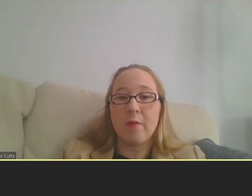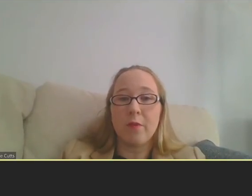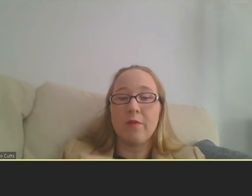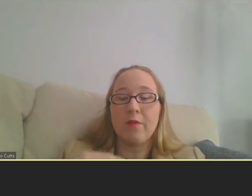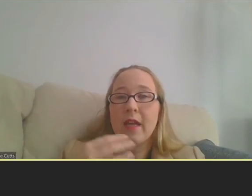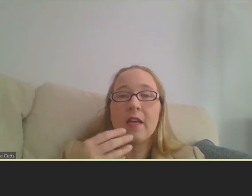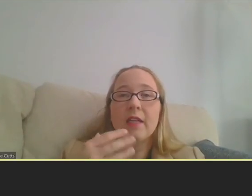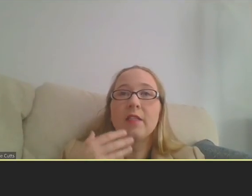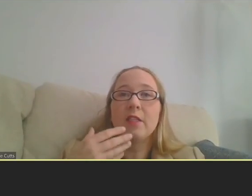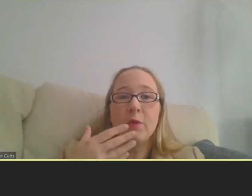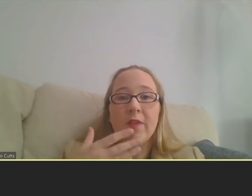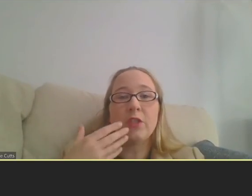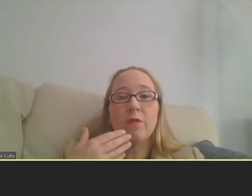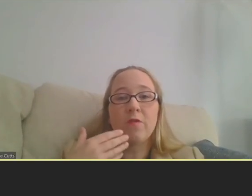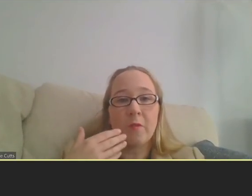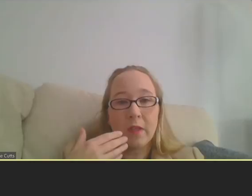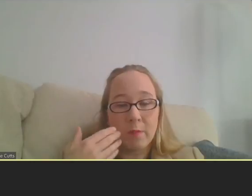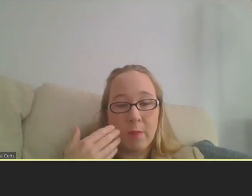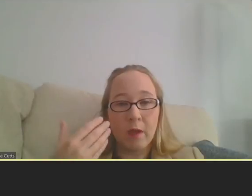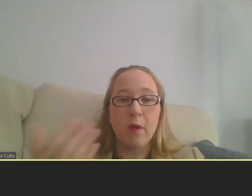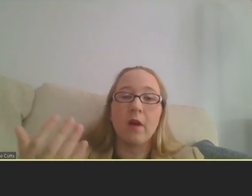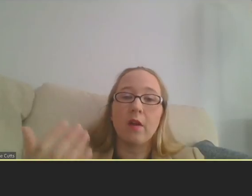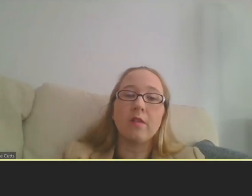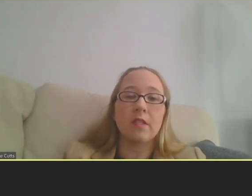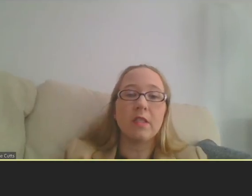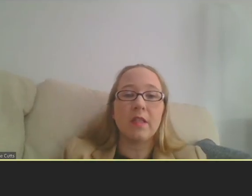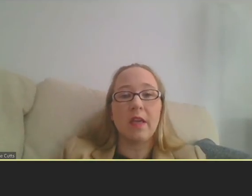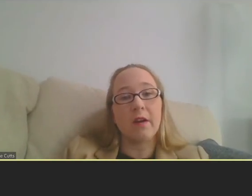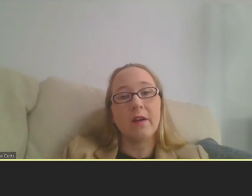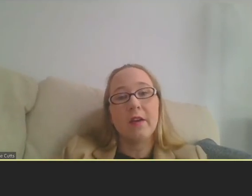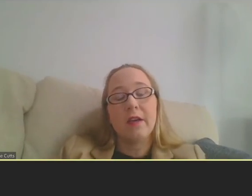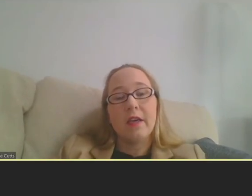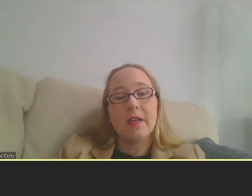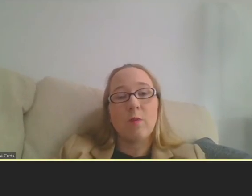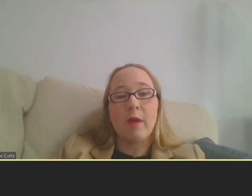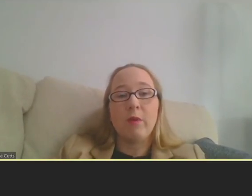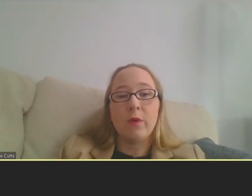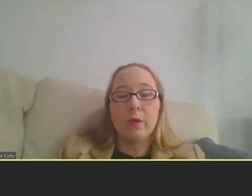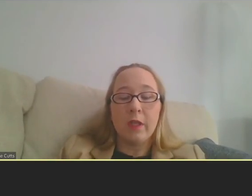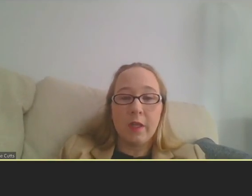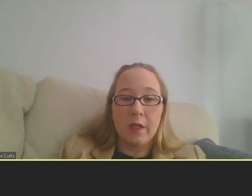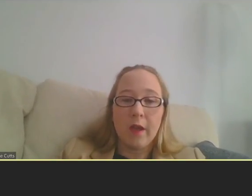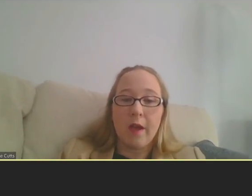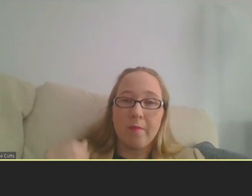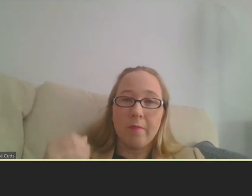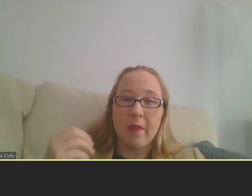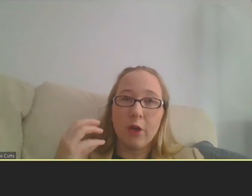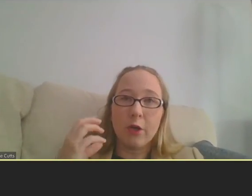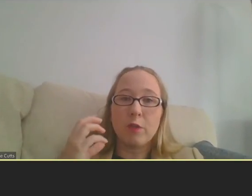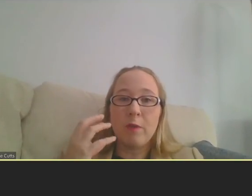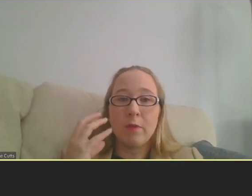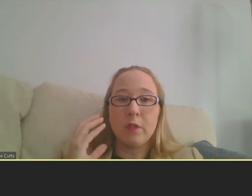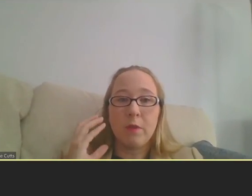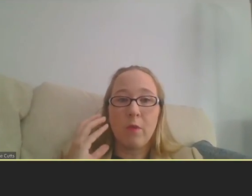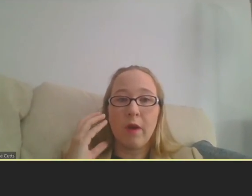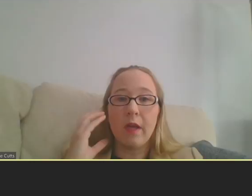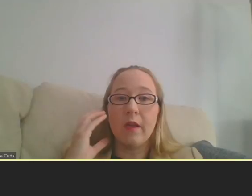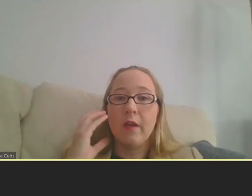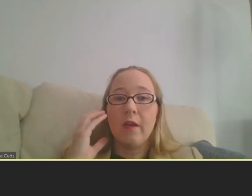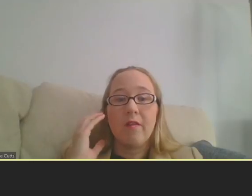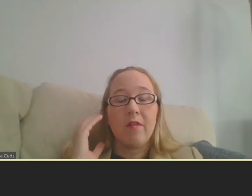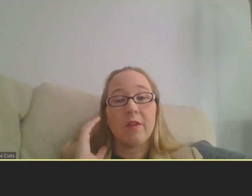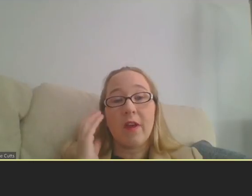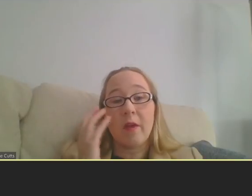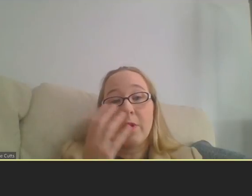that doesn't prevent you from expelling particles into the air. It's why we would really encourage people to be